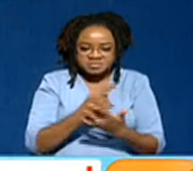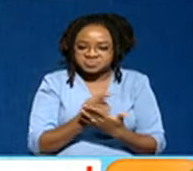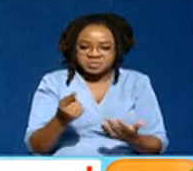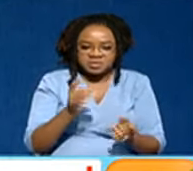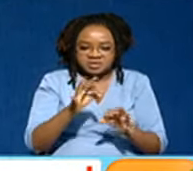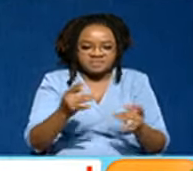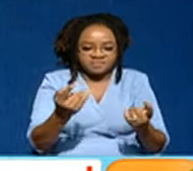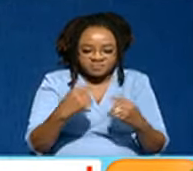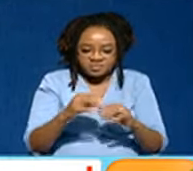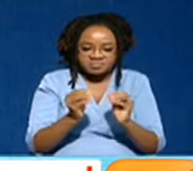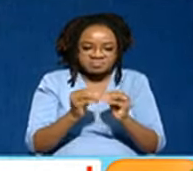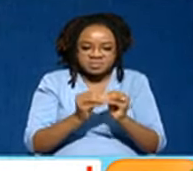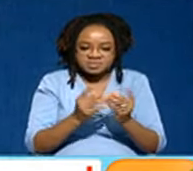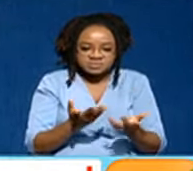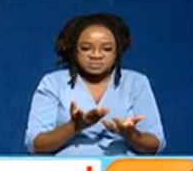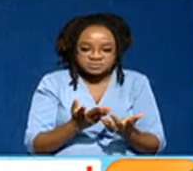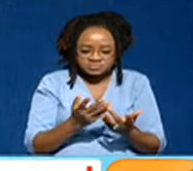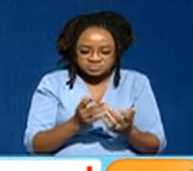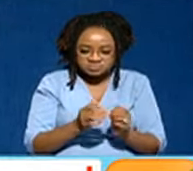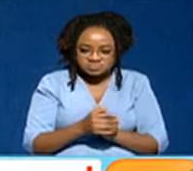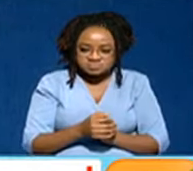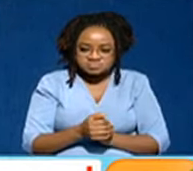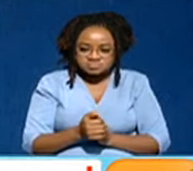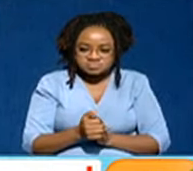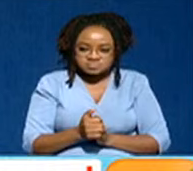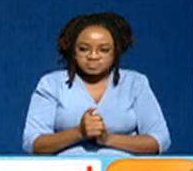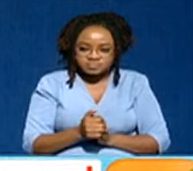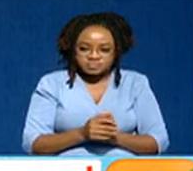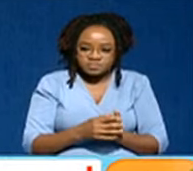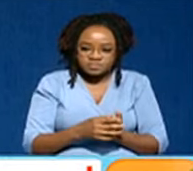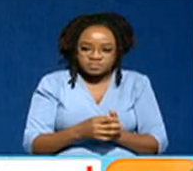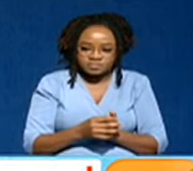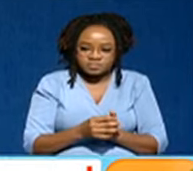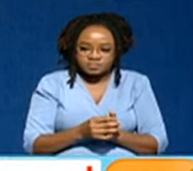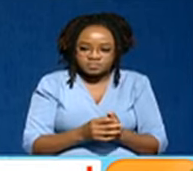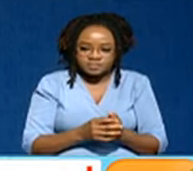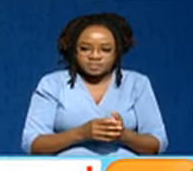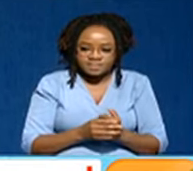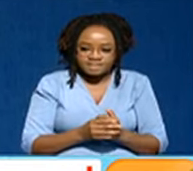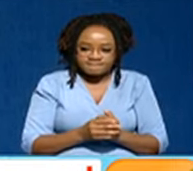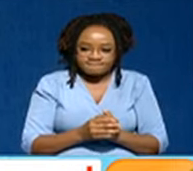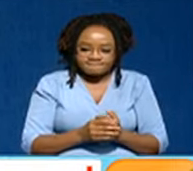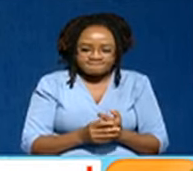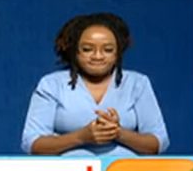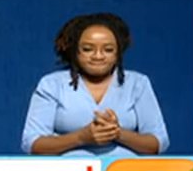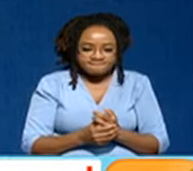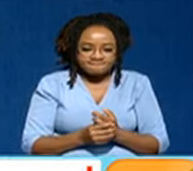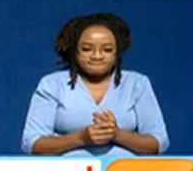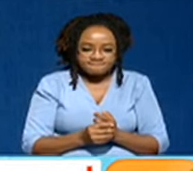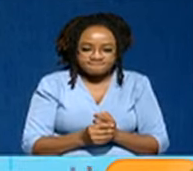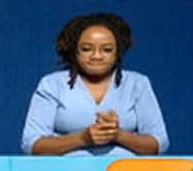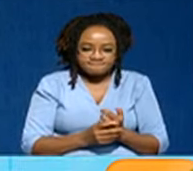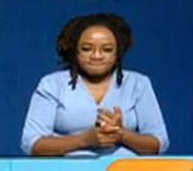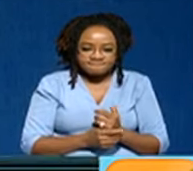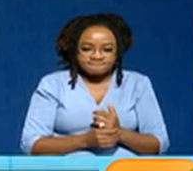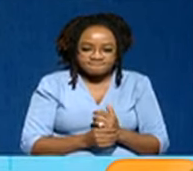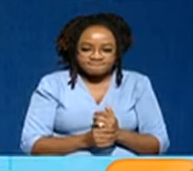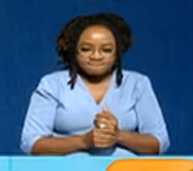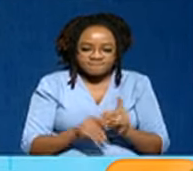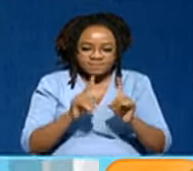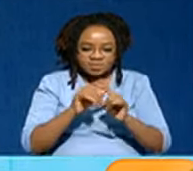table, within the 7 days. The other thing that we're asking that there are people who